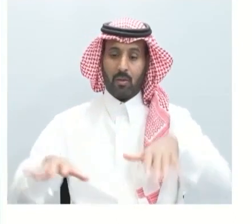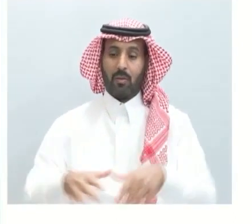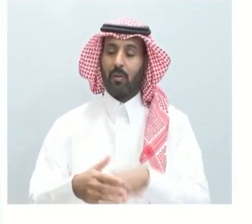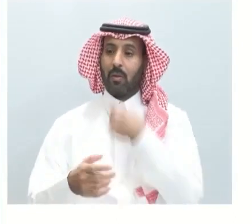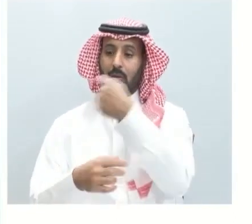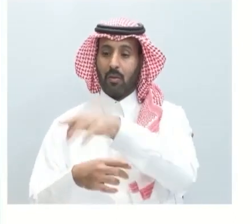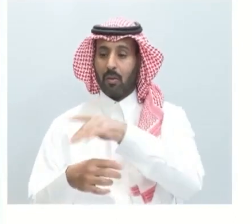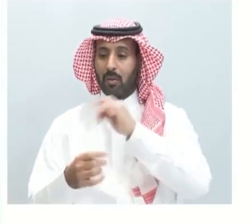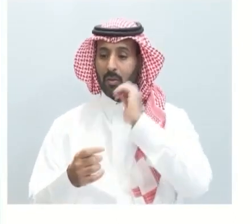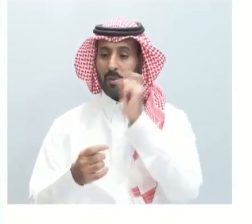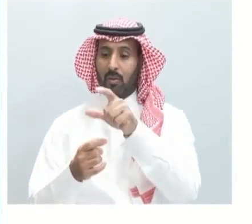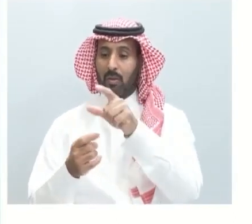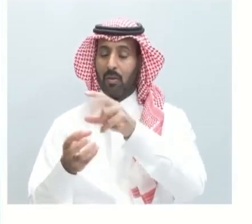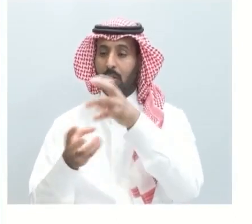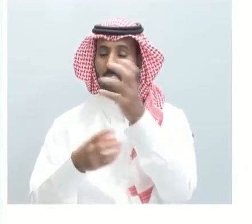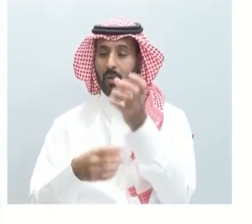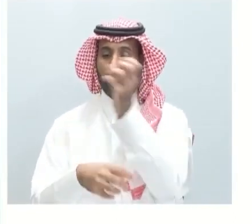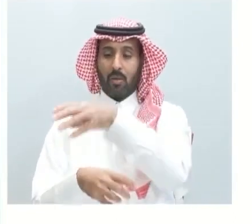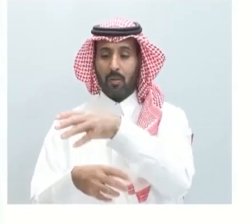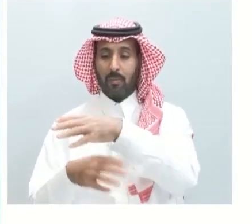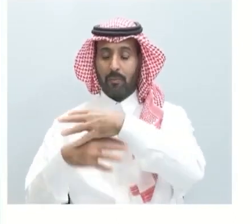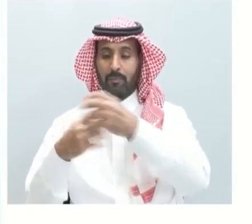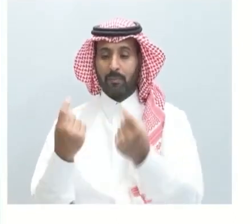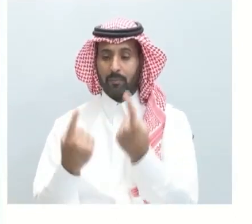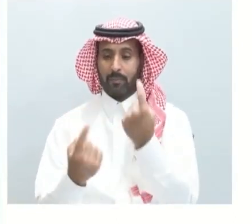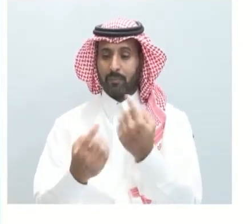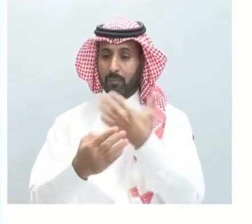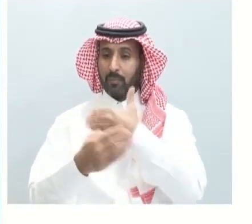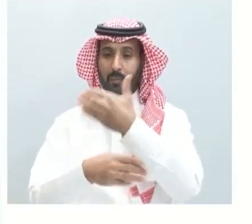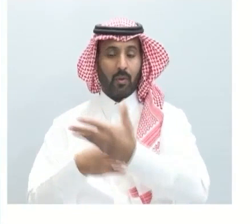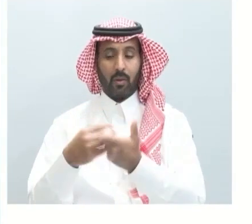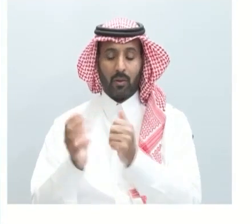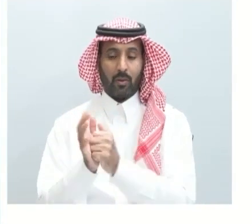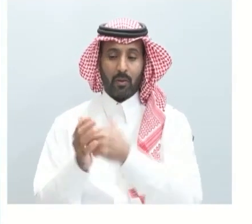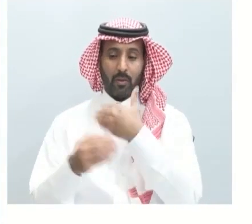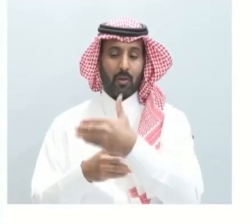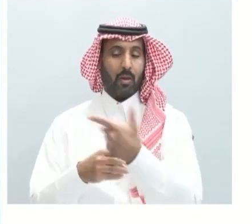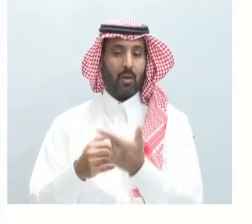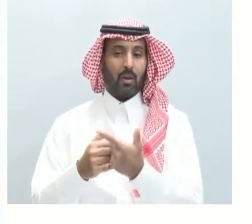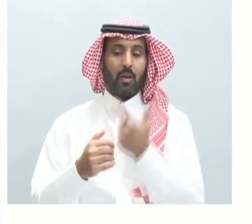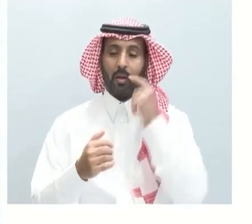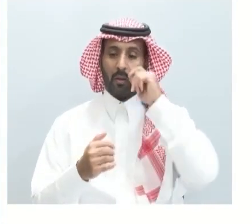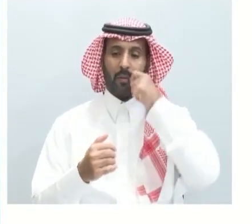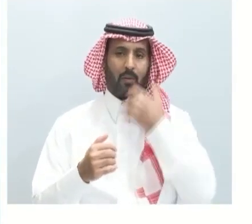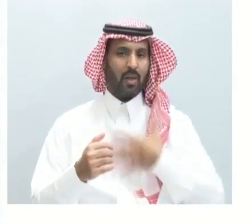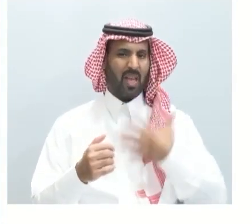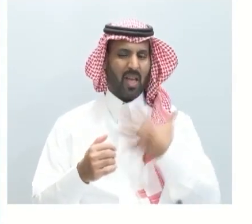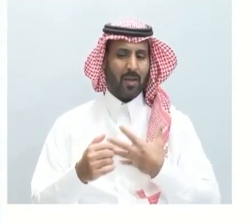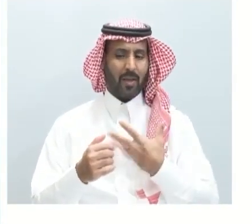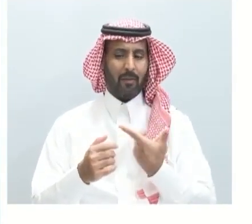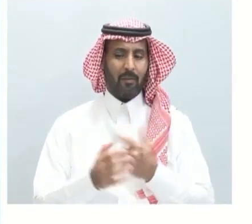throwing litter or Garbage into the man's yard how does the man feel how does the man